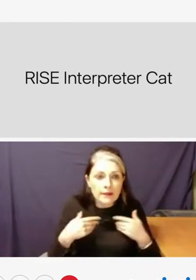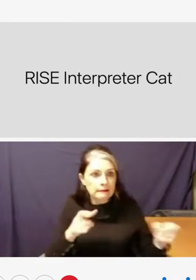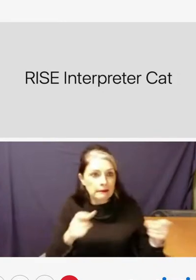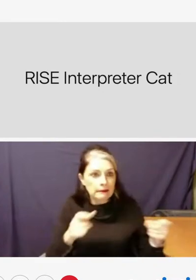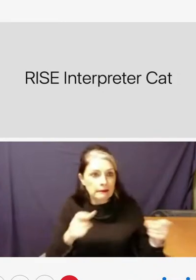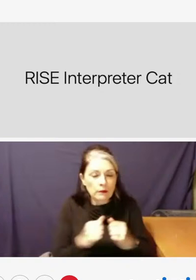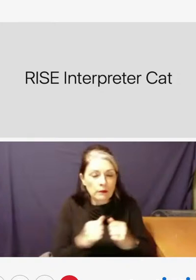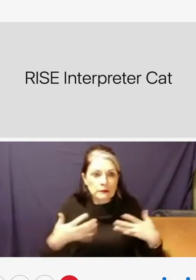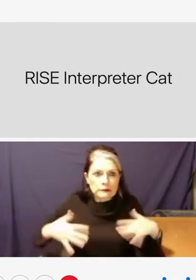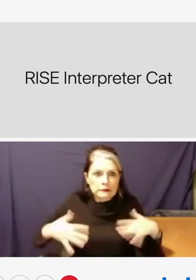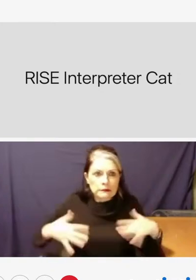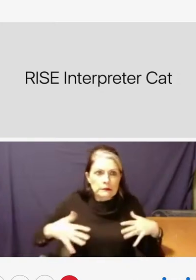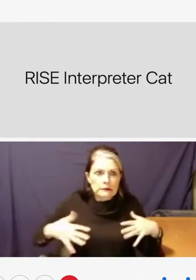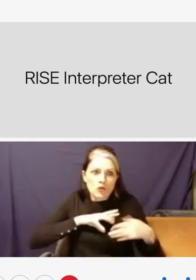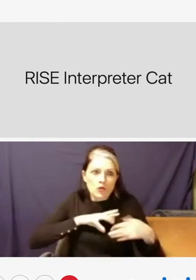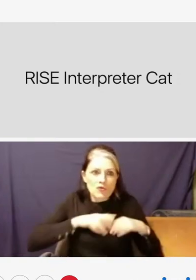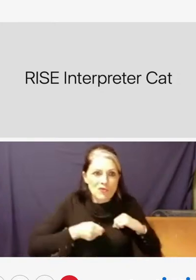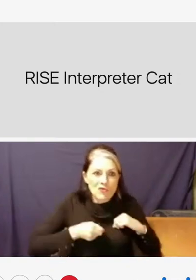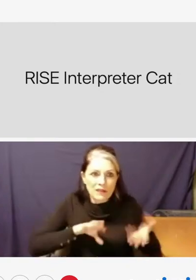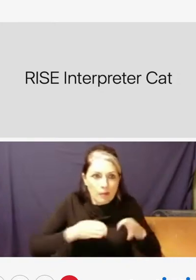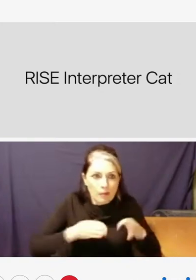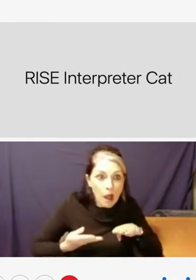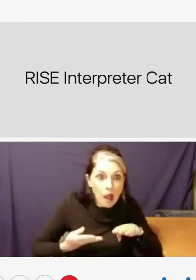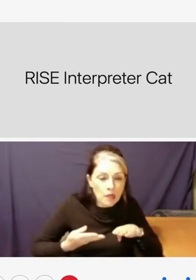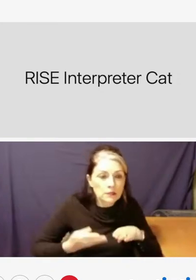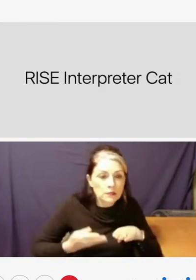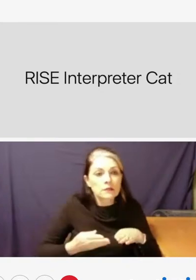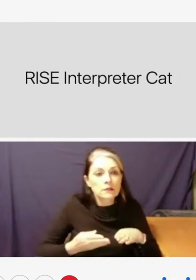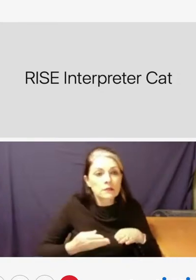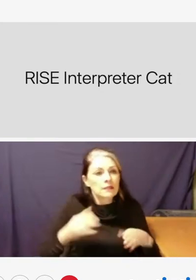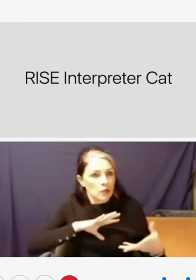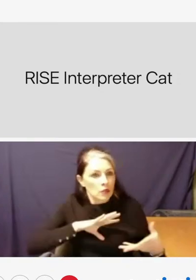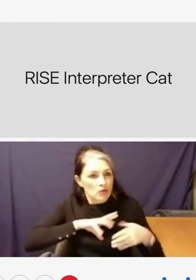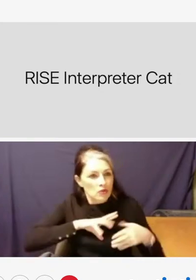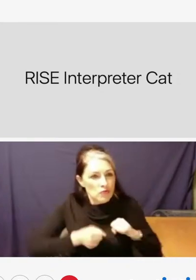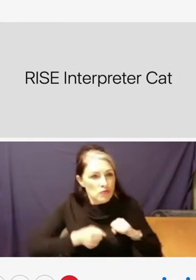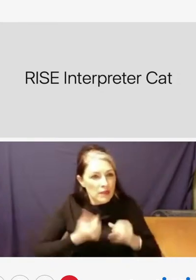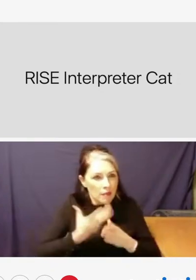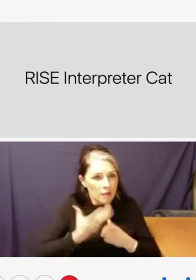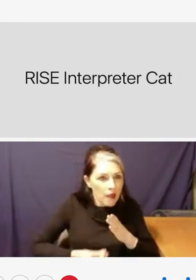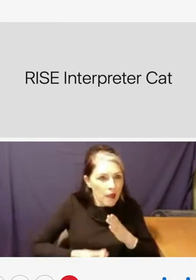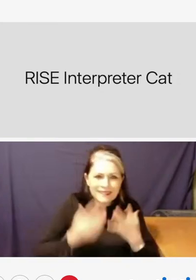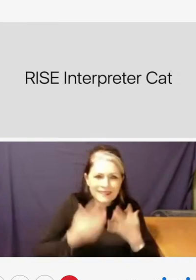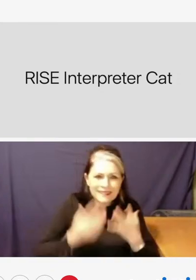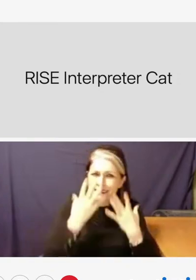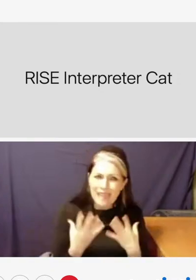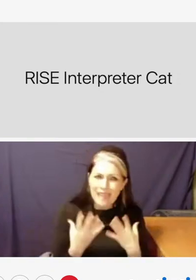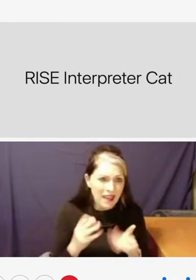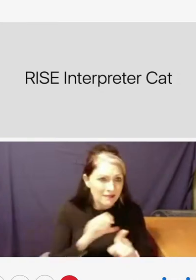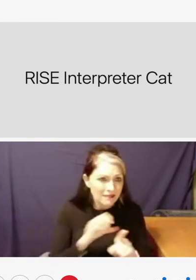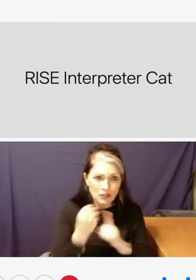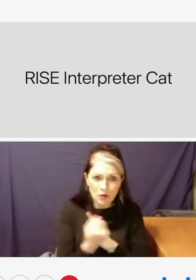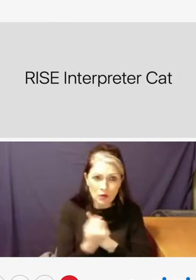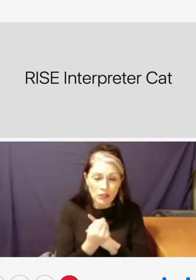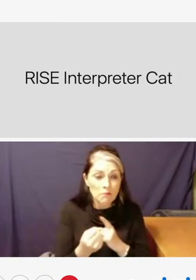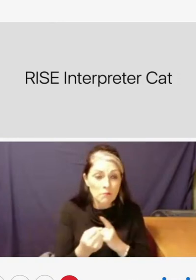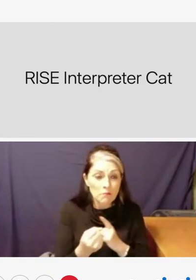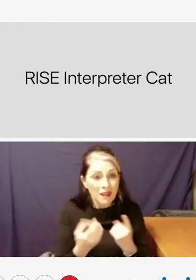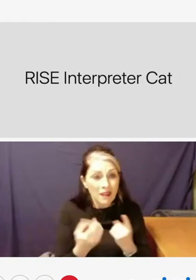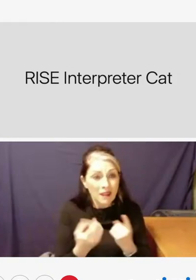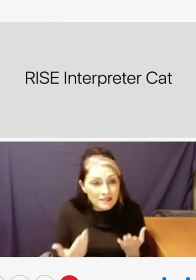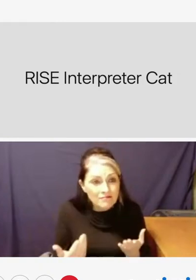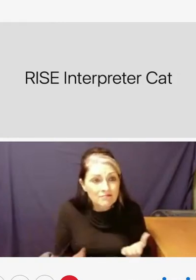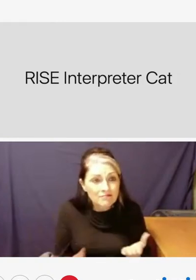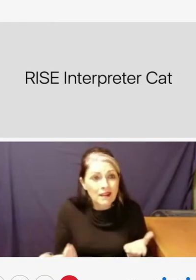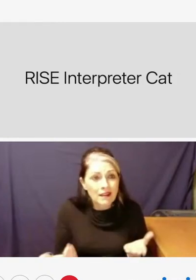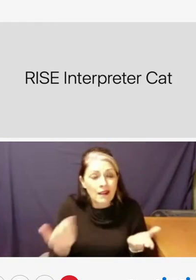loss you know when it comes to grief and loss by the way it's a really sad situation but it's something that is very common in our school district there are a lot of kids who